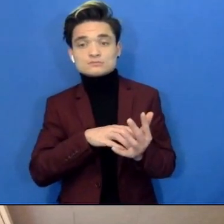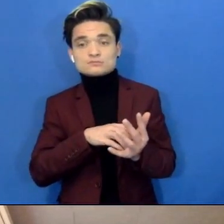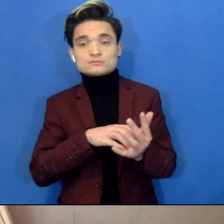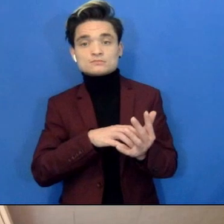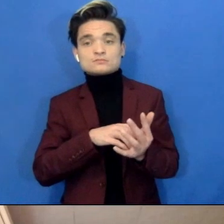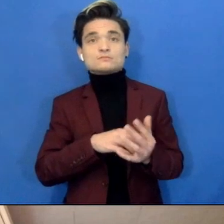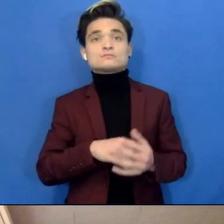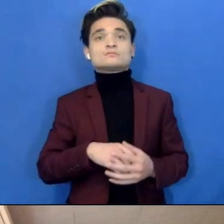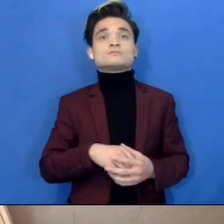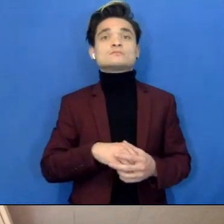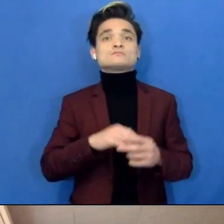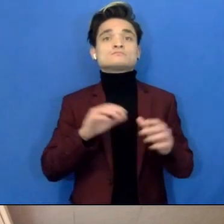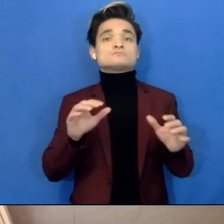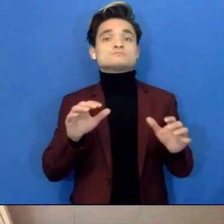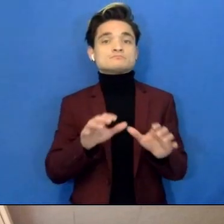that they go in